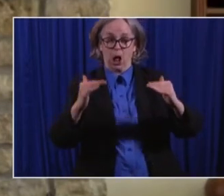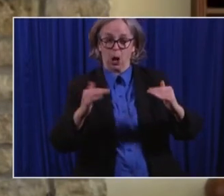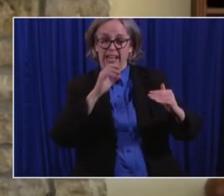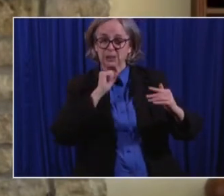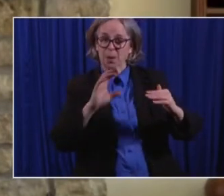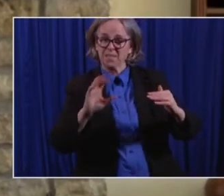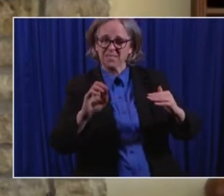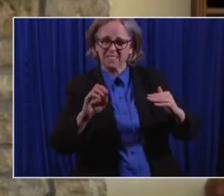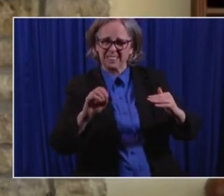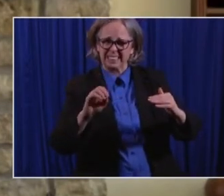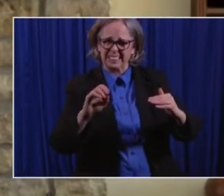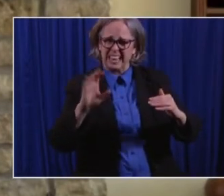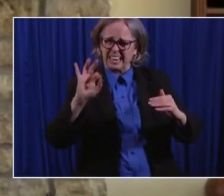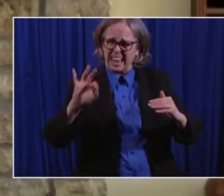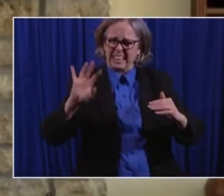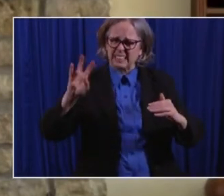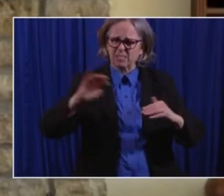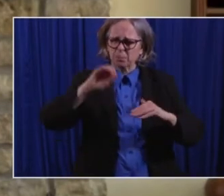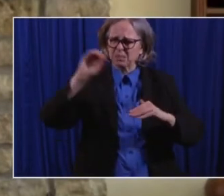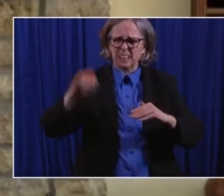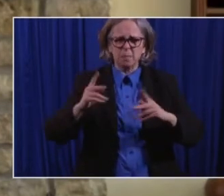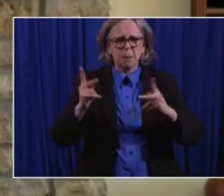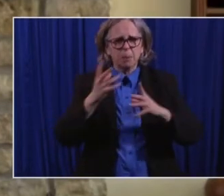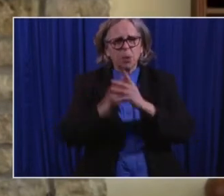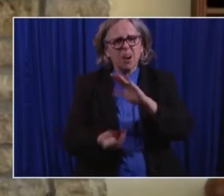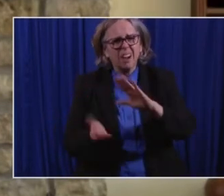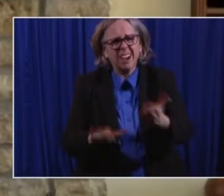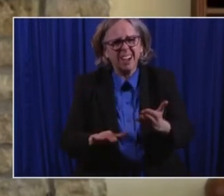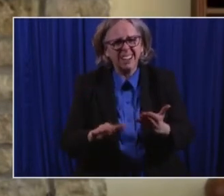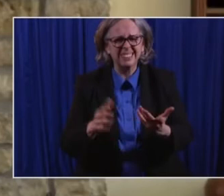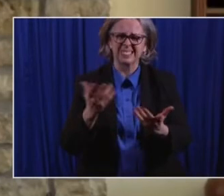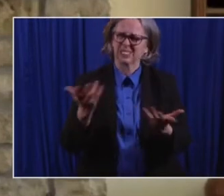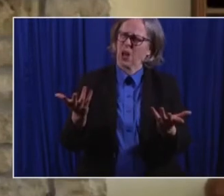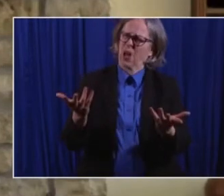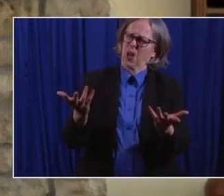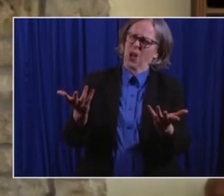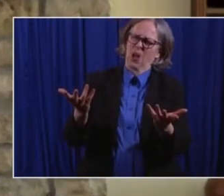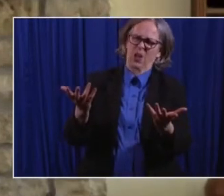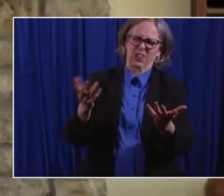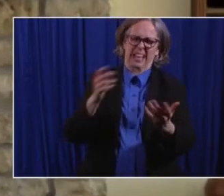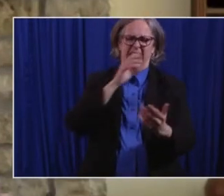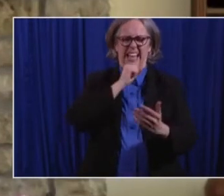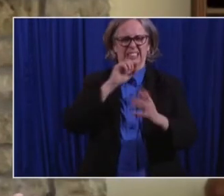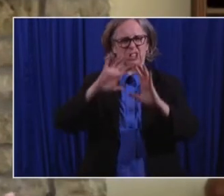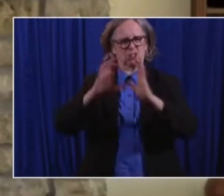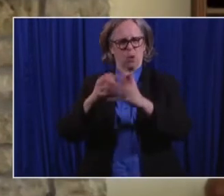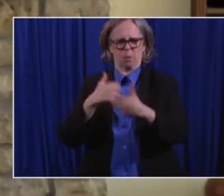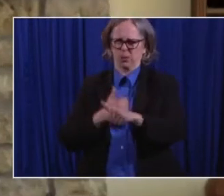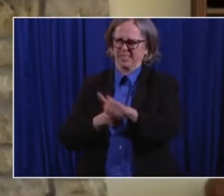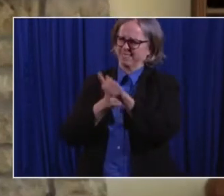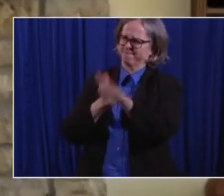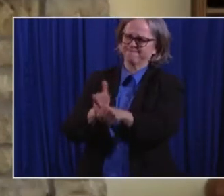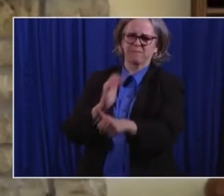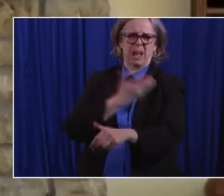best indicator. It will continue to drive what we do, but we may have some other